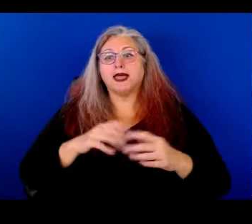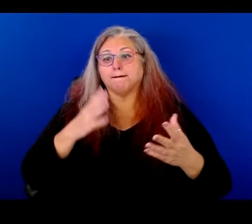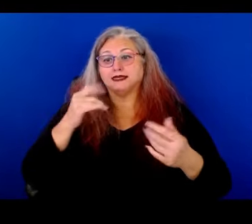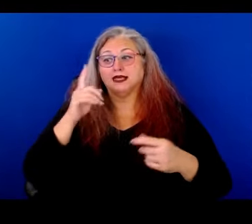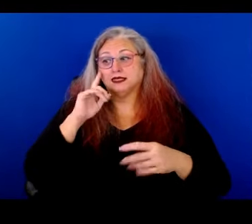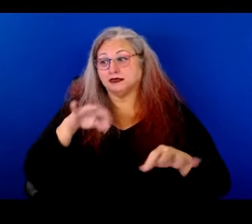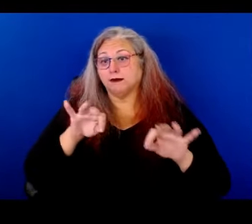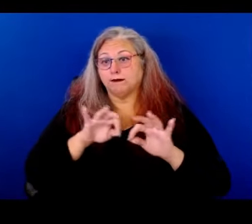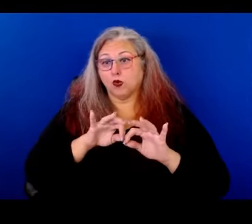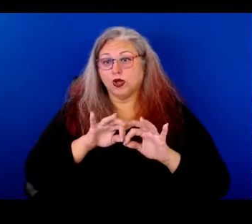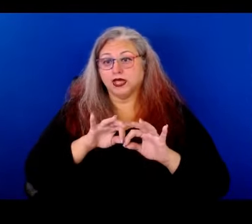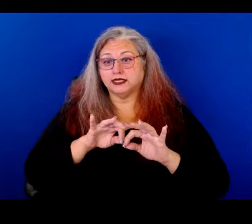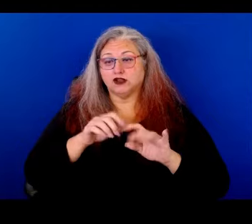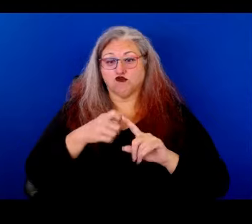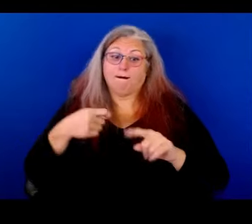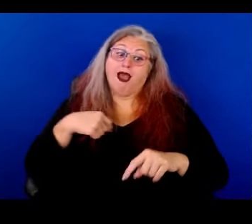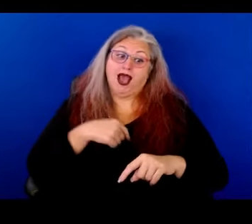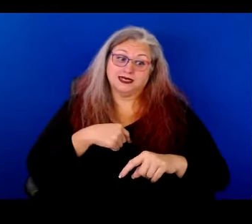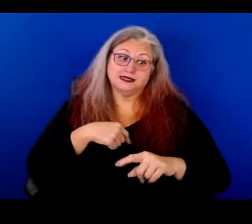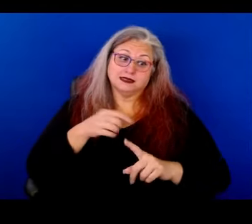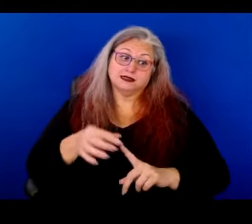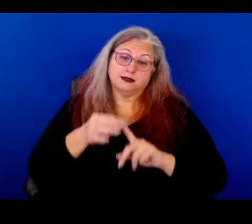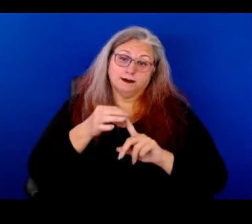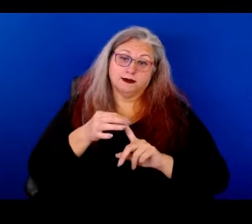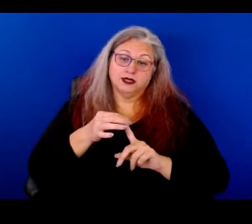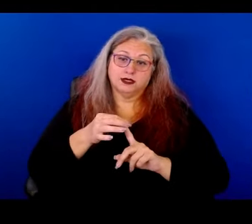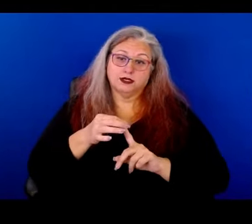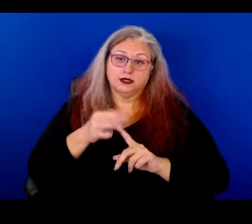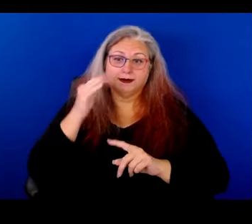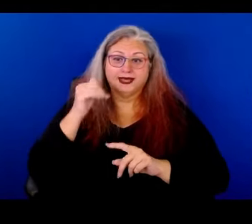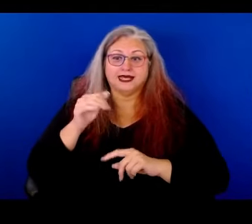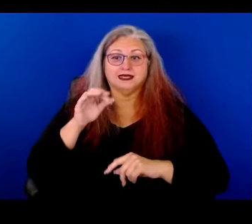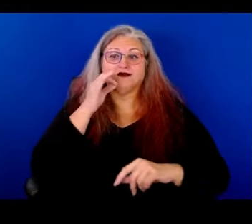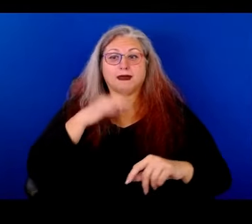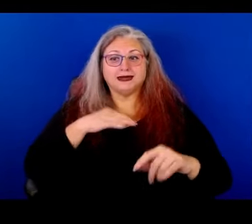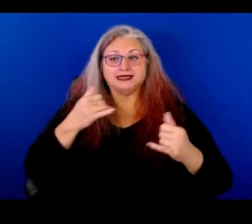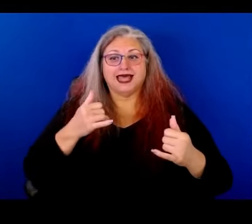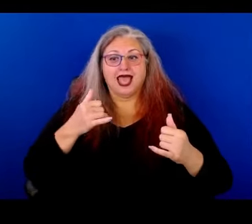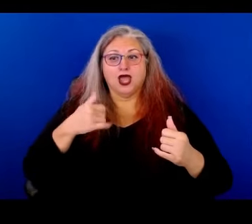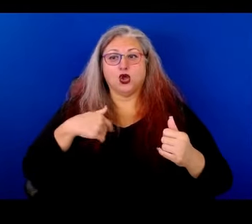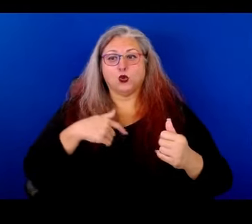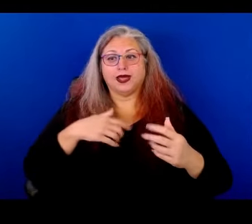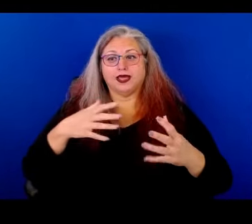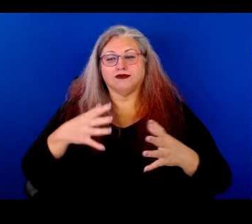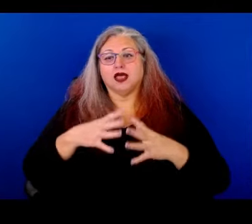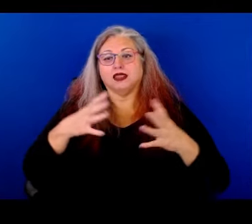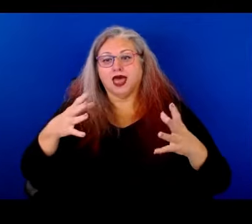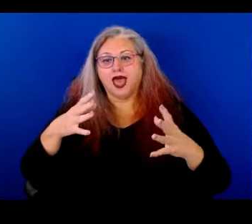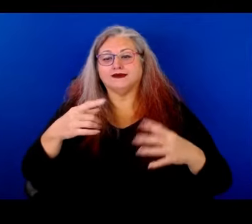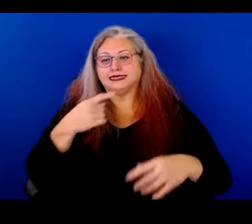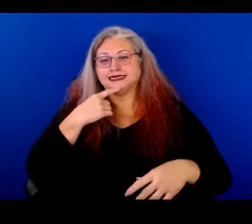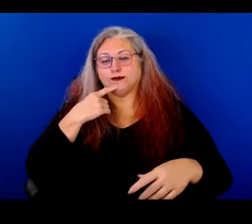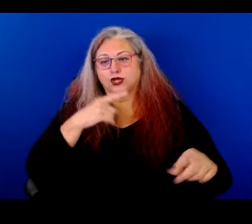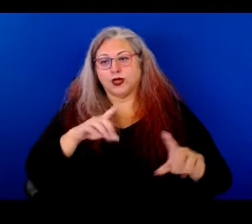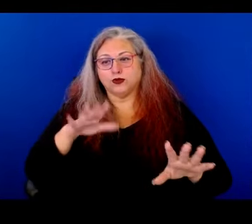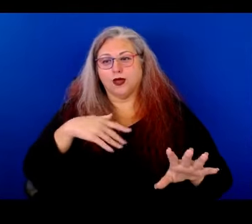because I think it's important to come from us in particular, because feminists right now, we have a lot of disappointments